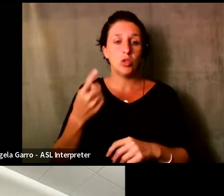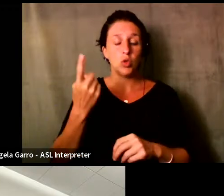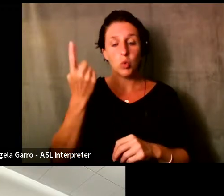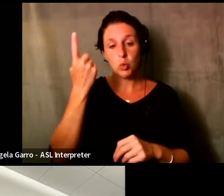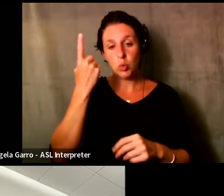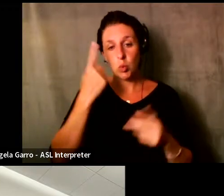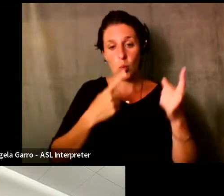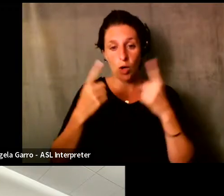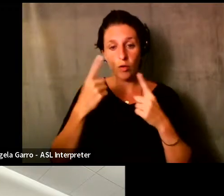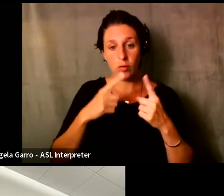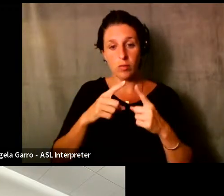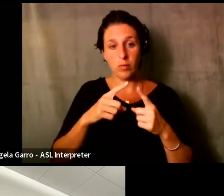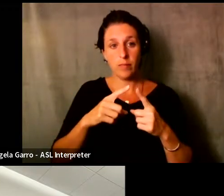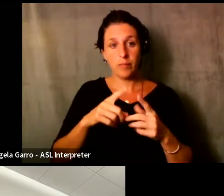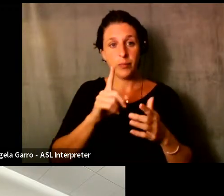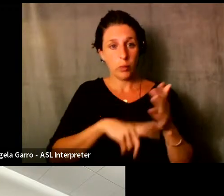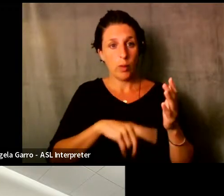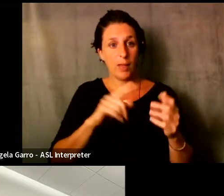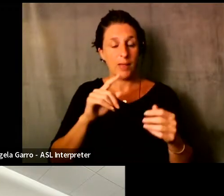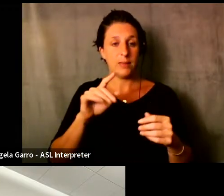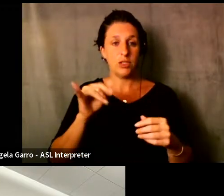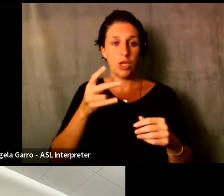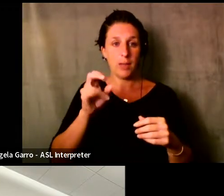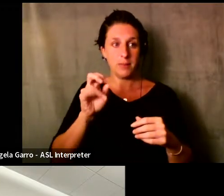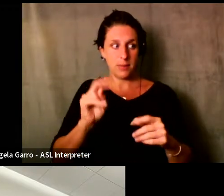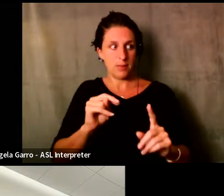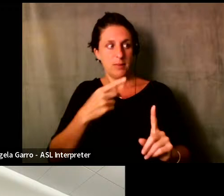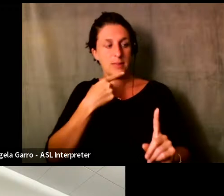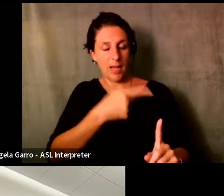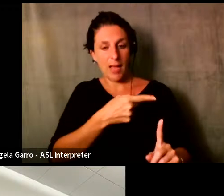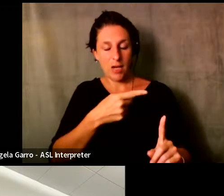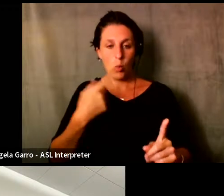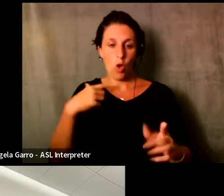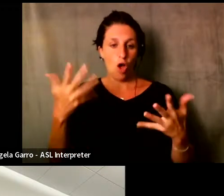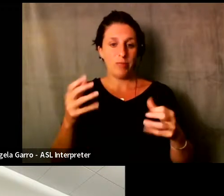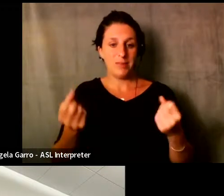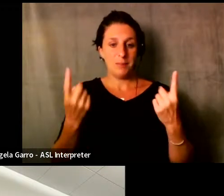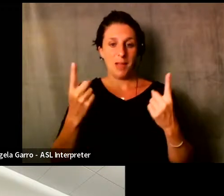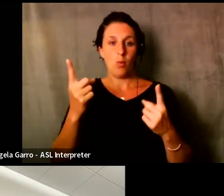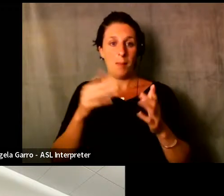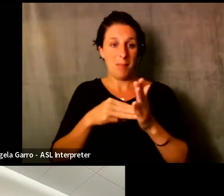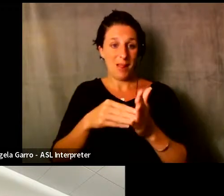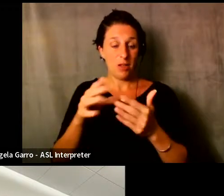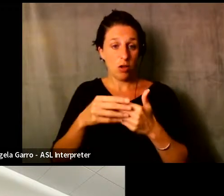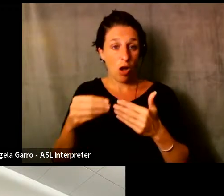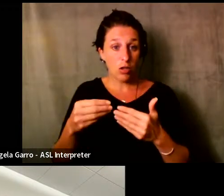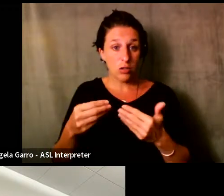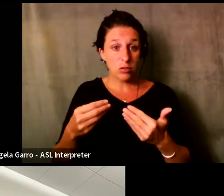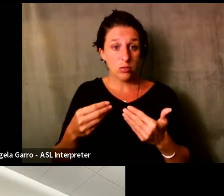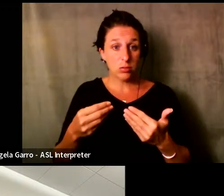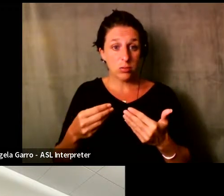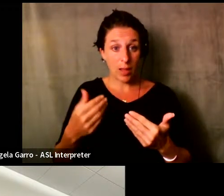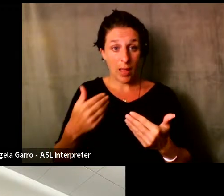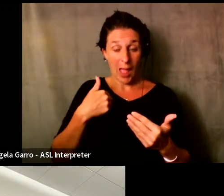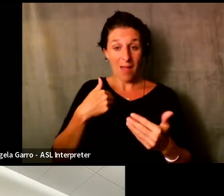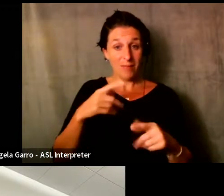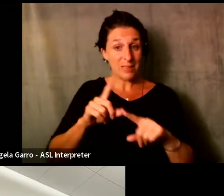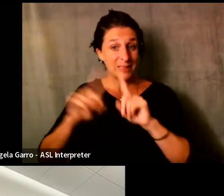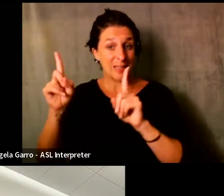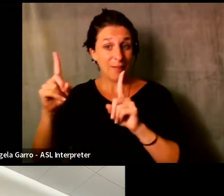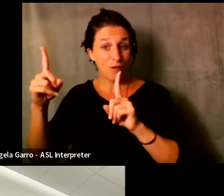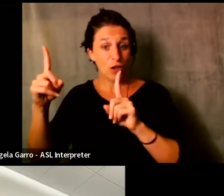in light of what Ms. Jacobson said, that we've already spent $1 million, and if is there another vendor that would